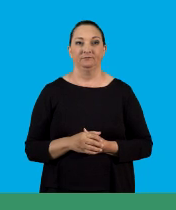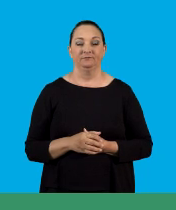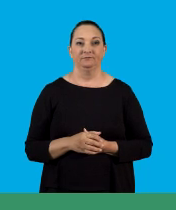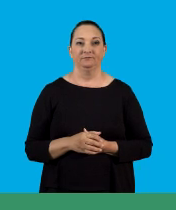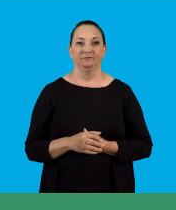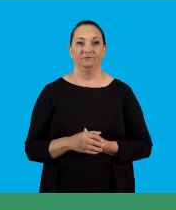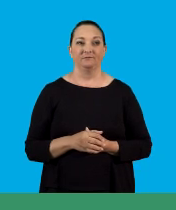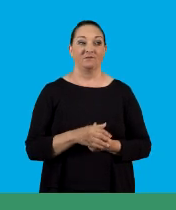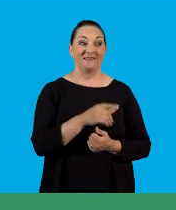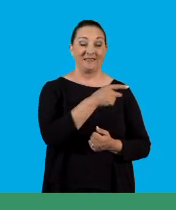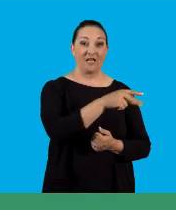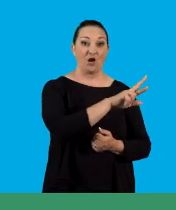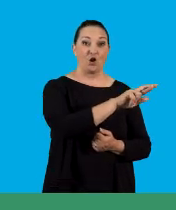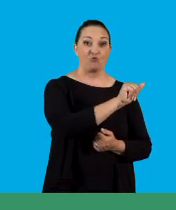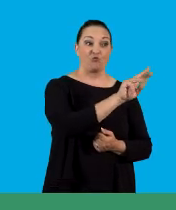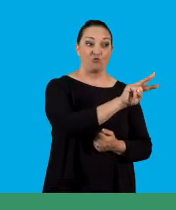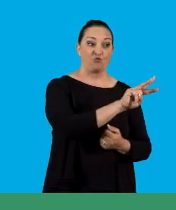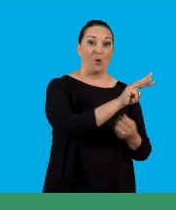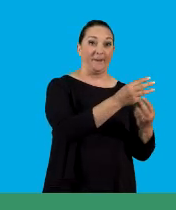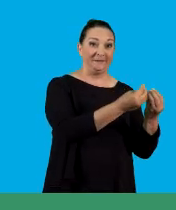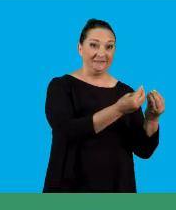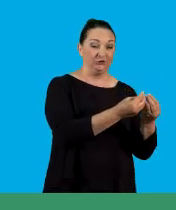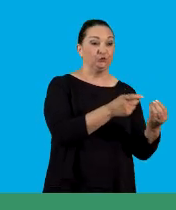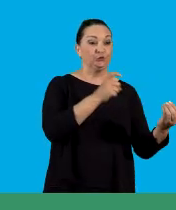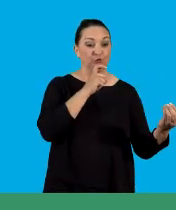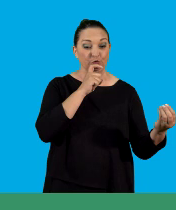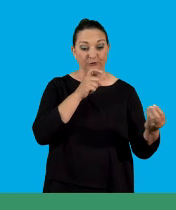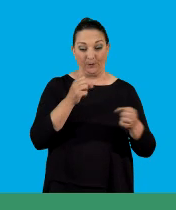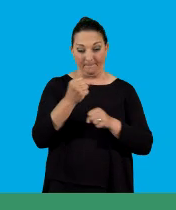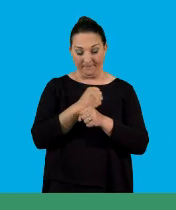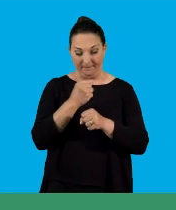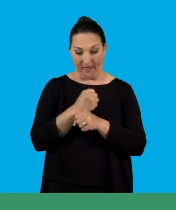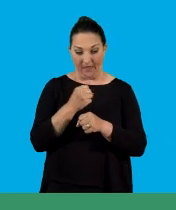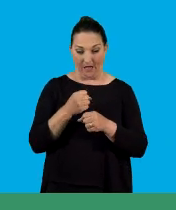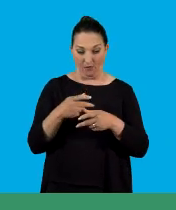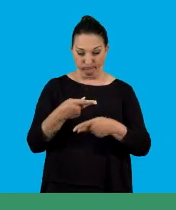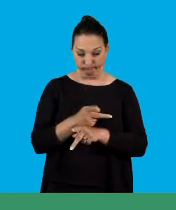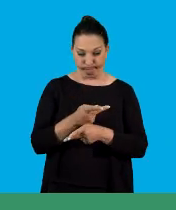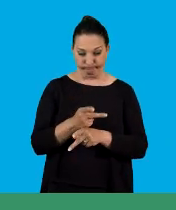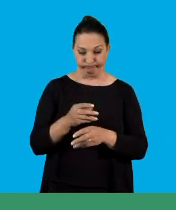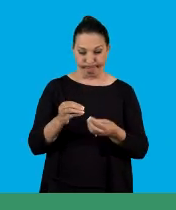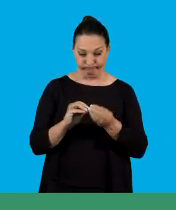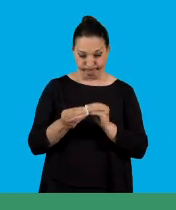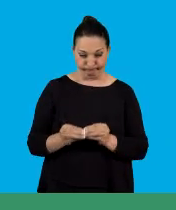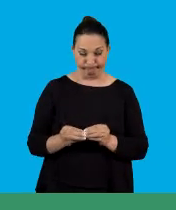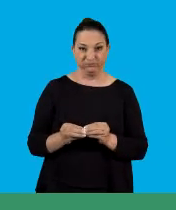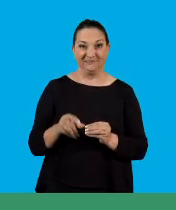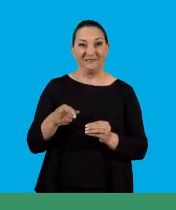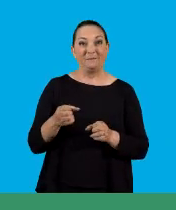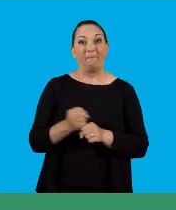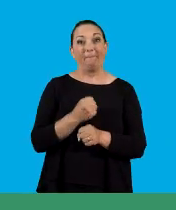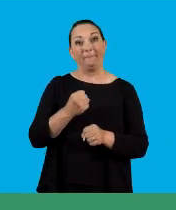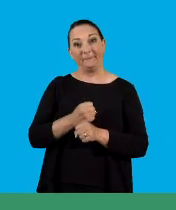Raw material is what is used to make the product. So there is a function that has to make